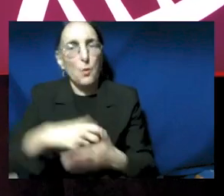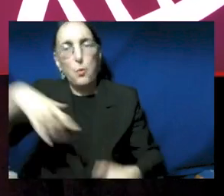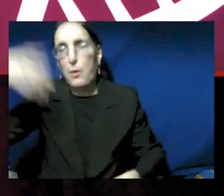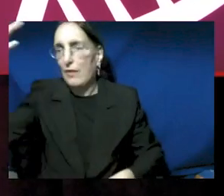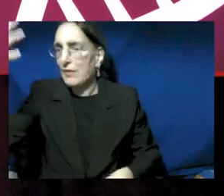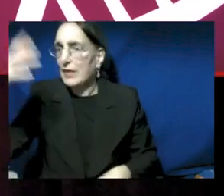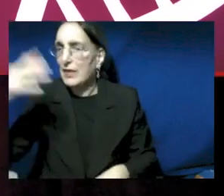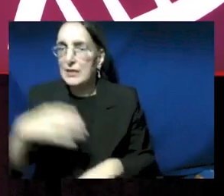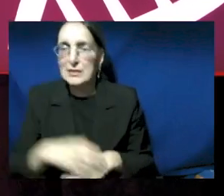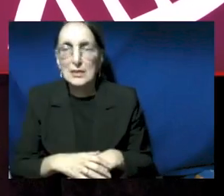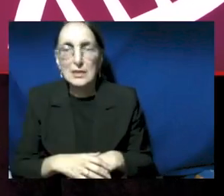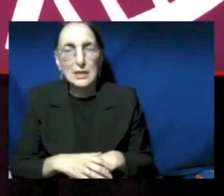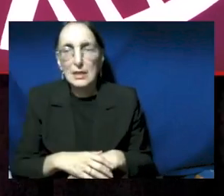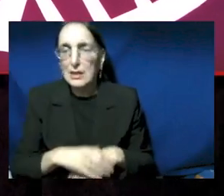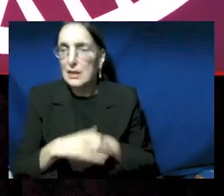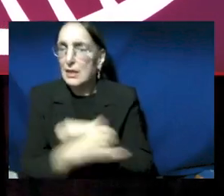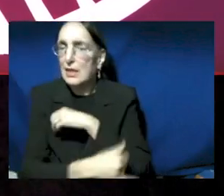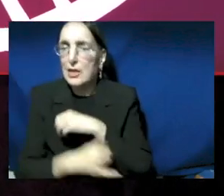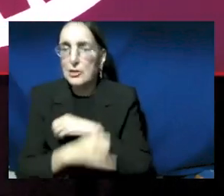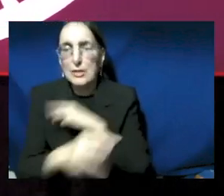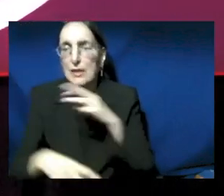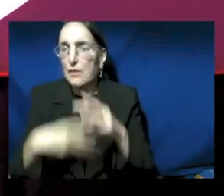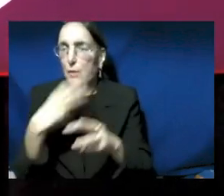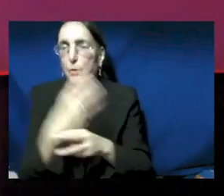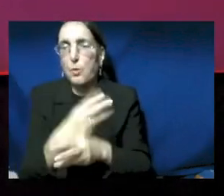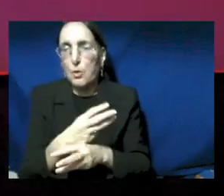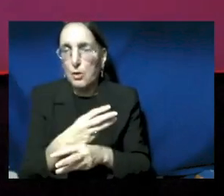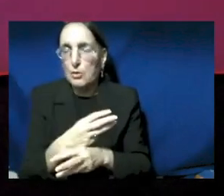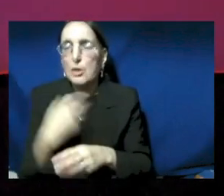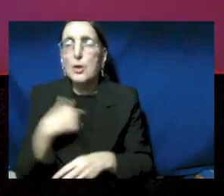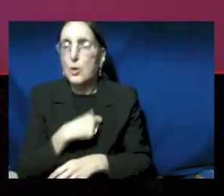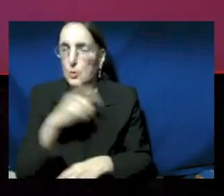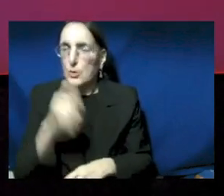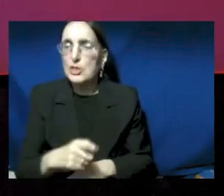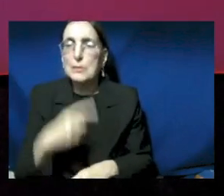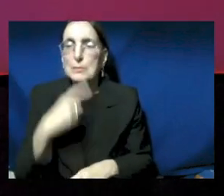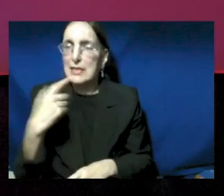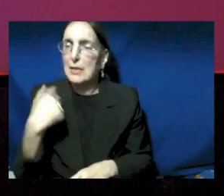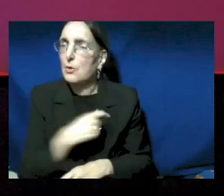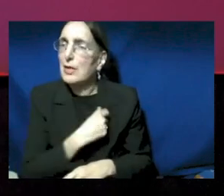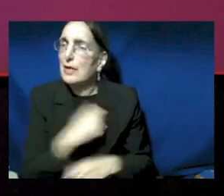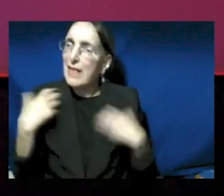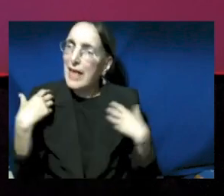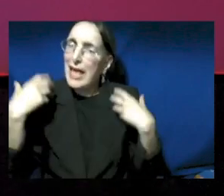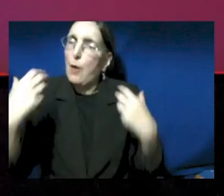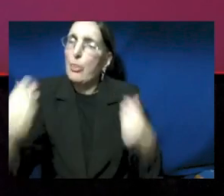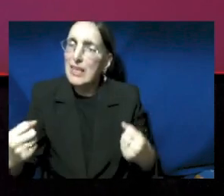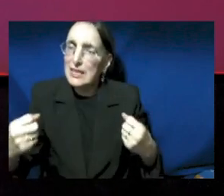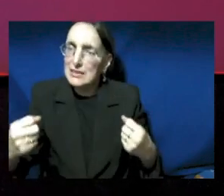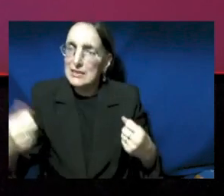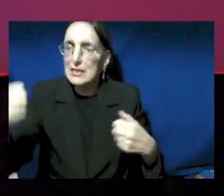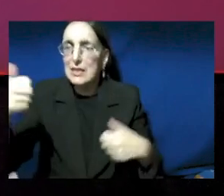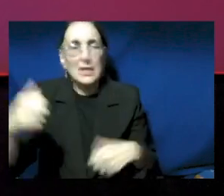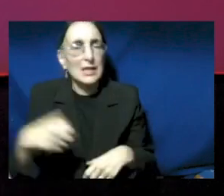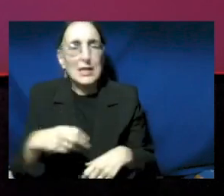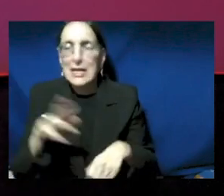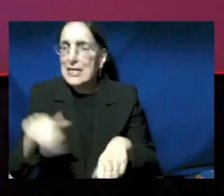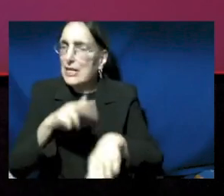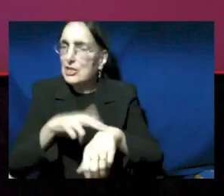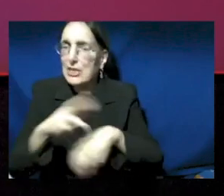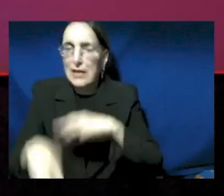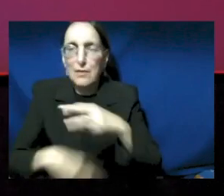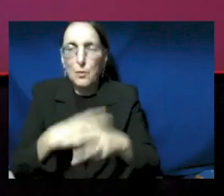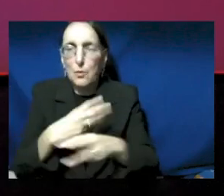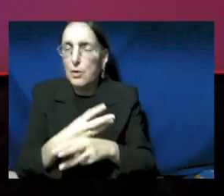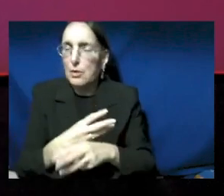world. We should be saying that we're in the healthiest nation in the world. Why are there millions